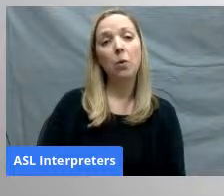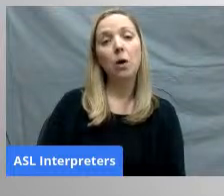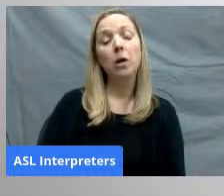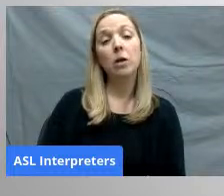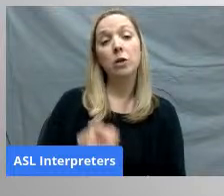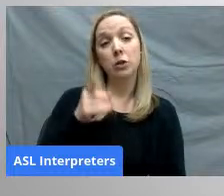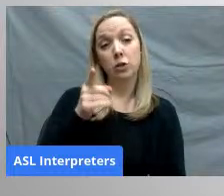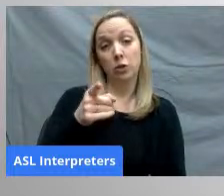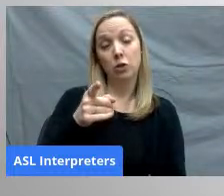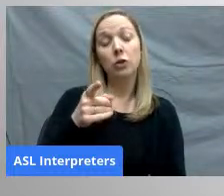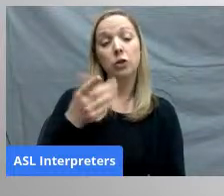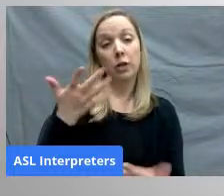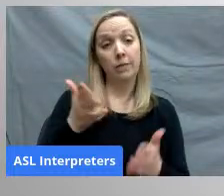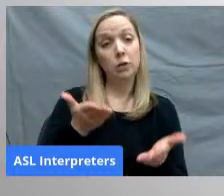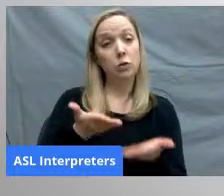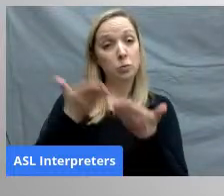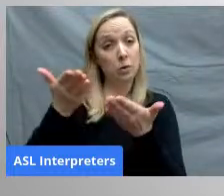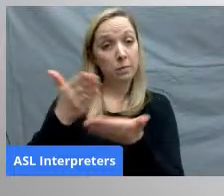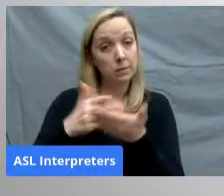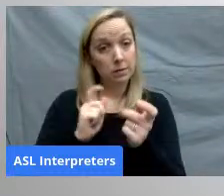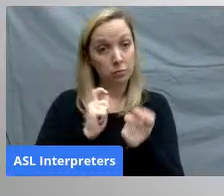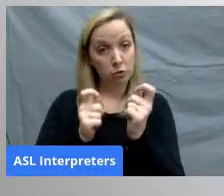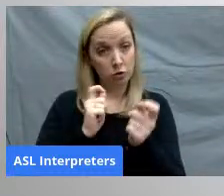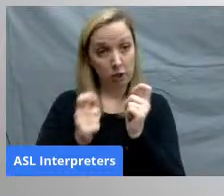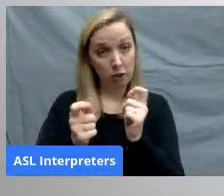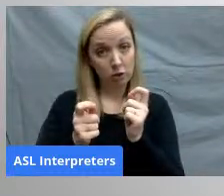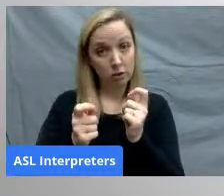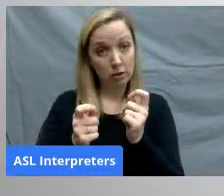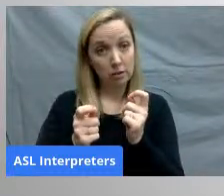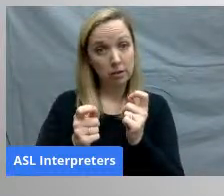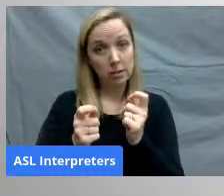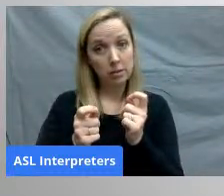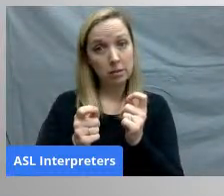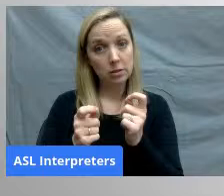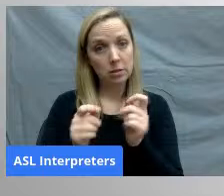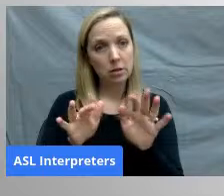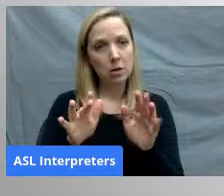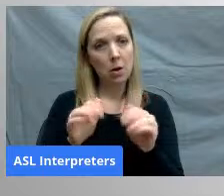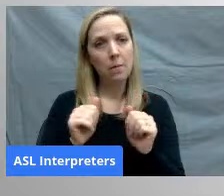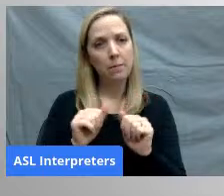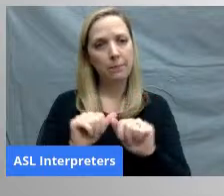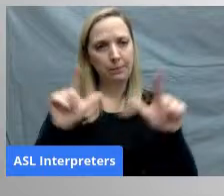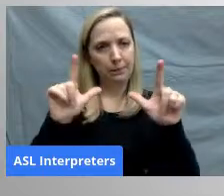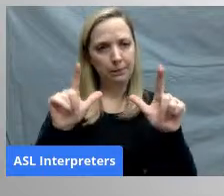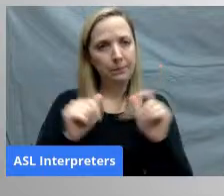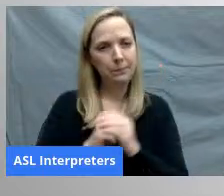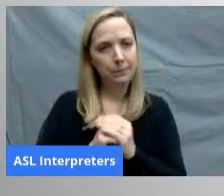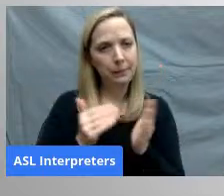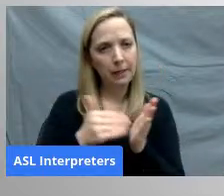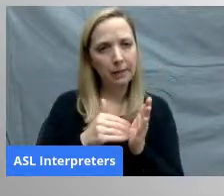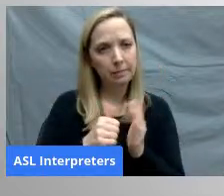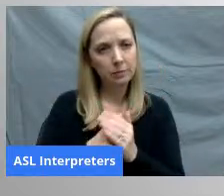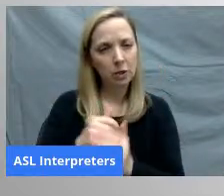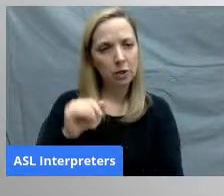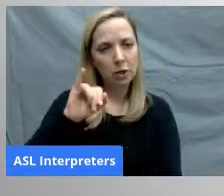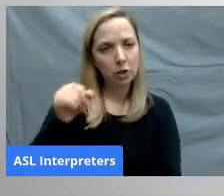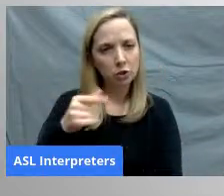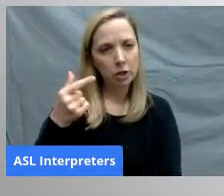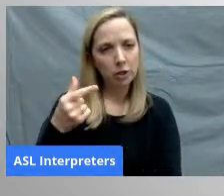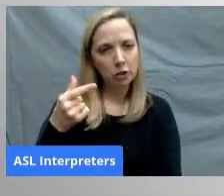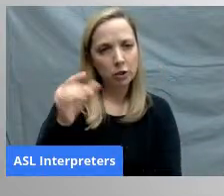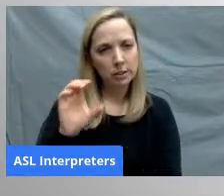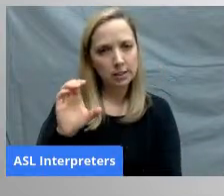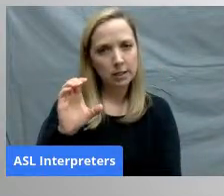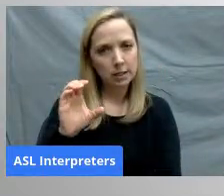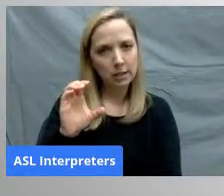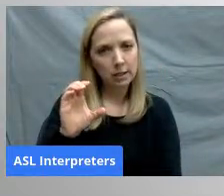changes, mostly to clear up, hang on, let me pull it forward. We're on JGC, the Student Health